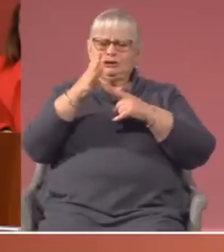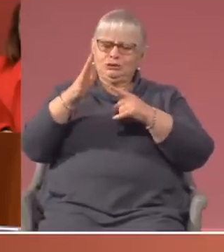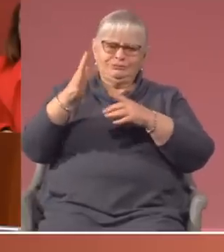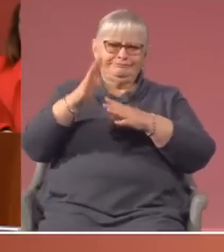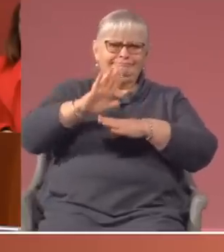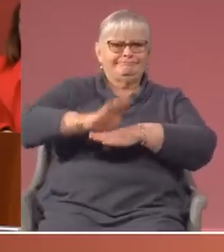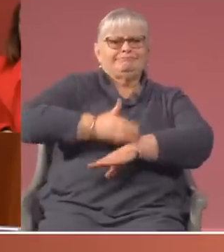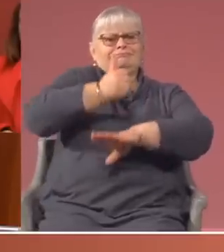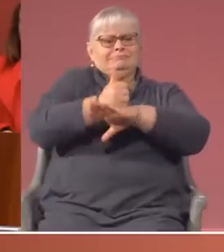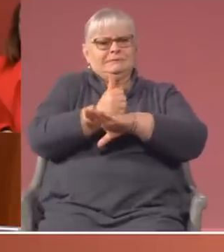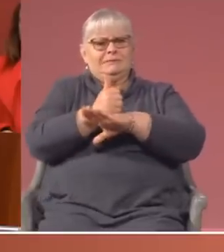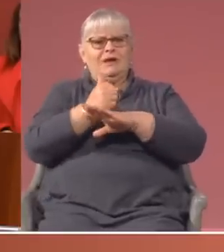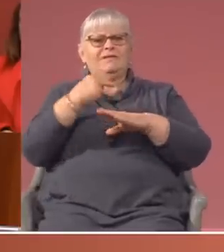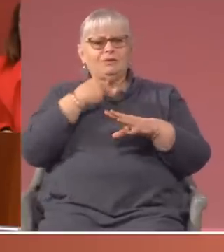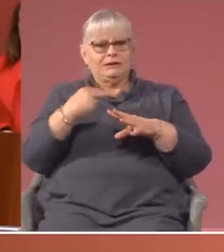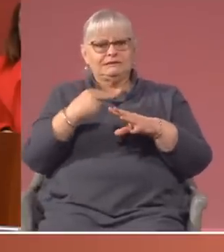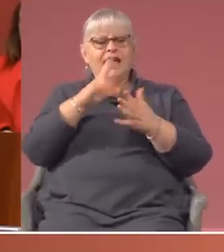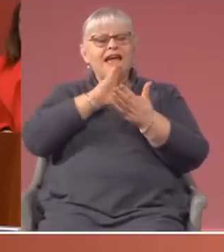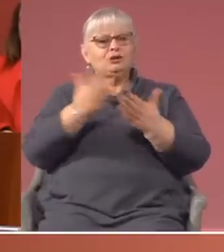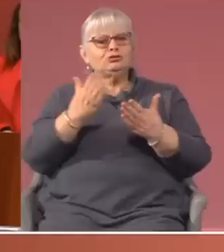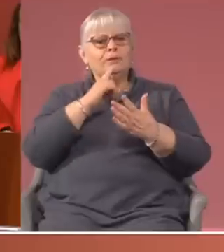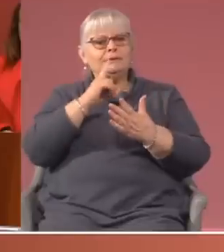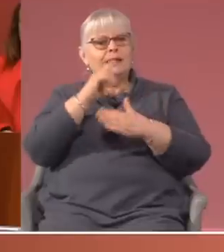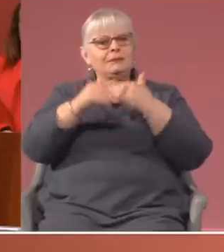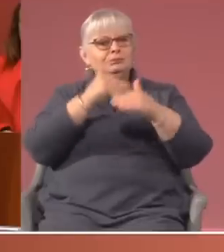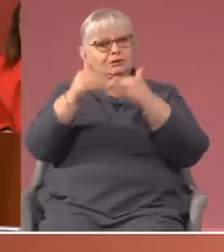can guide the treaty making and truth-telling process.